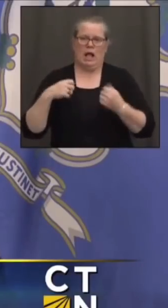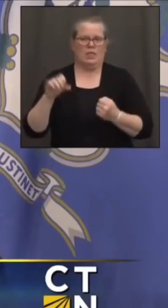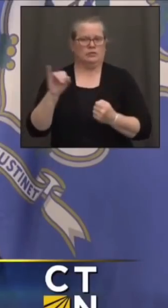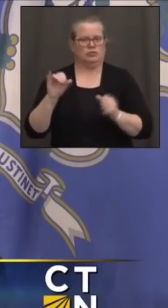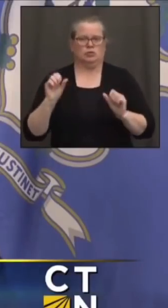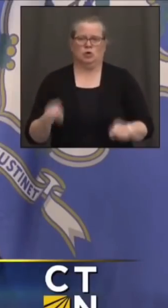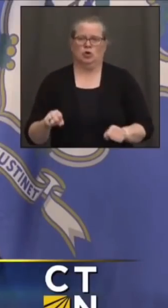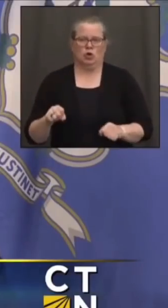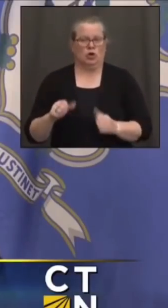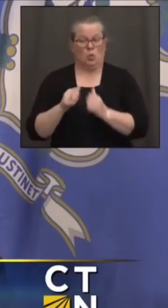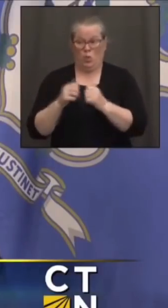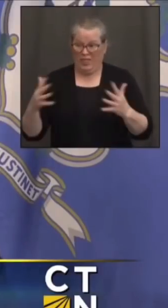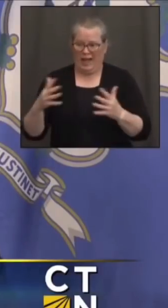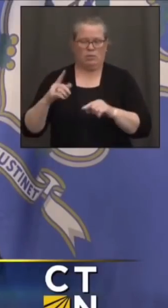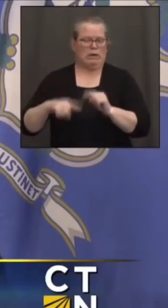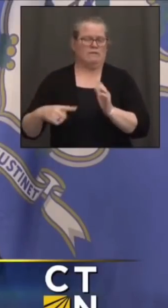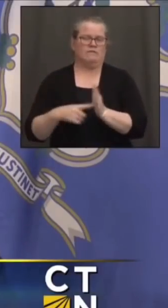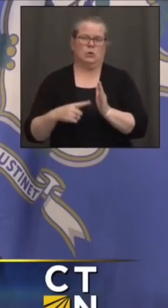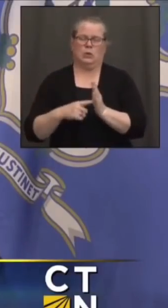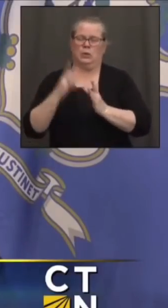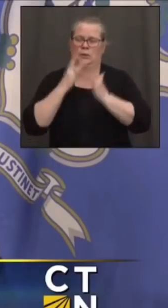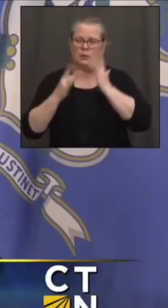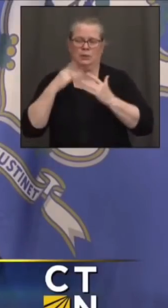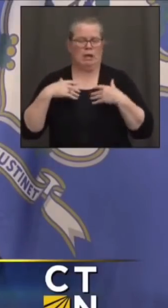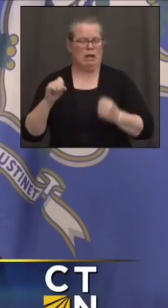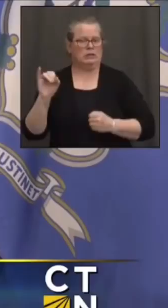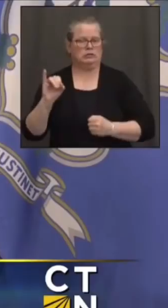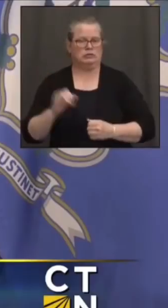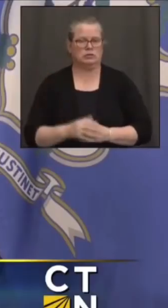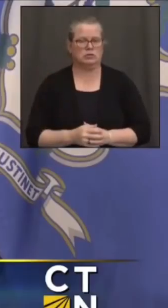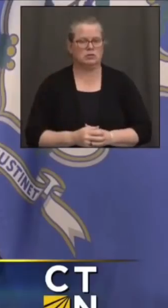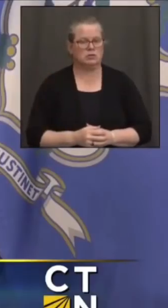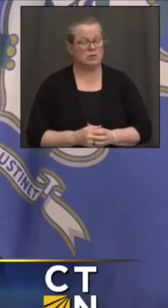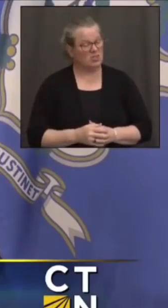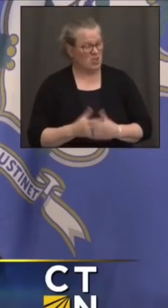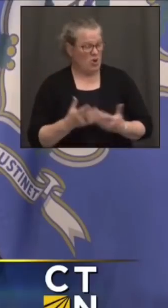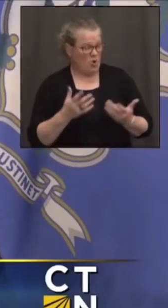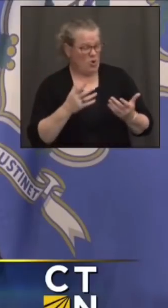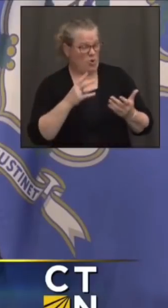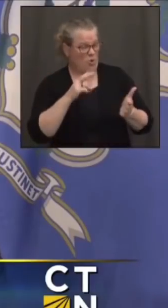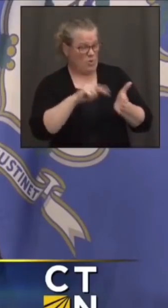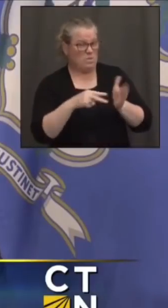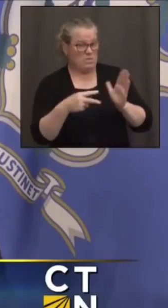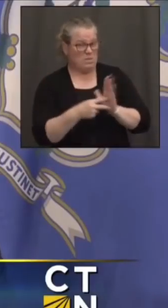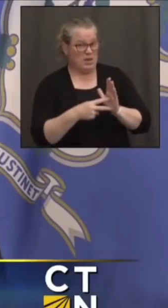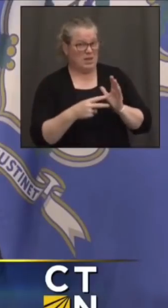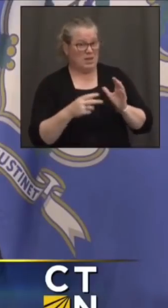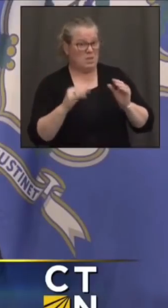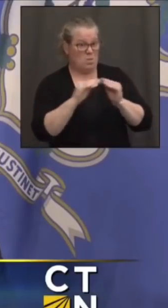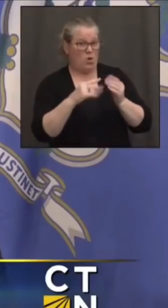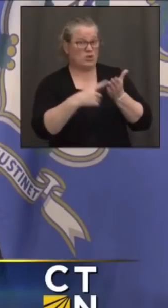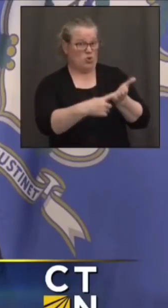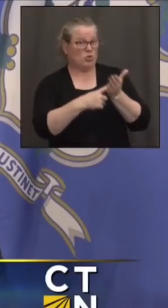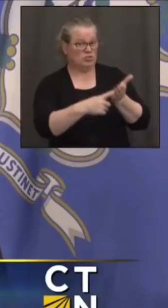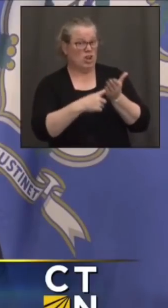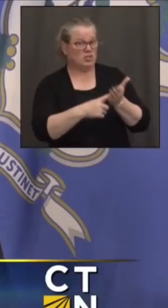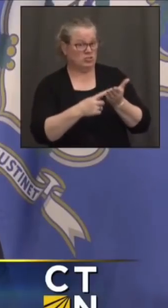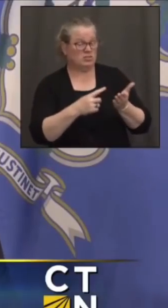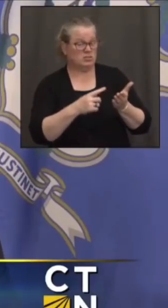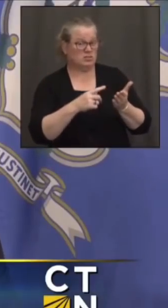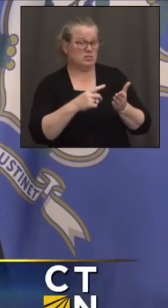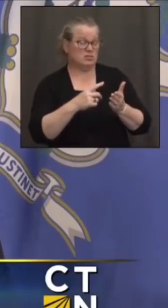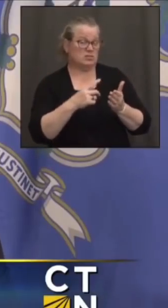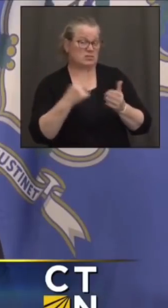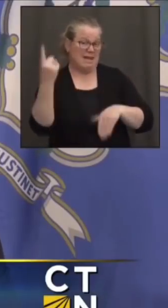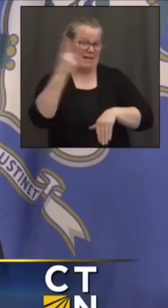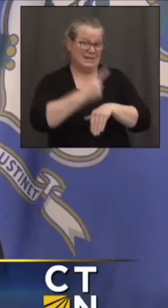So it's safe to say it's subject to further negotiations then on a day where both Democrats and Republicans have something